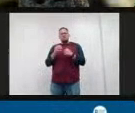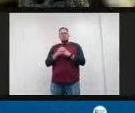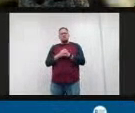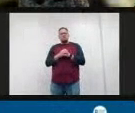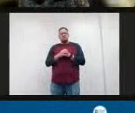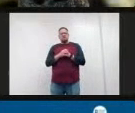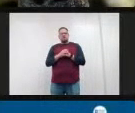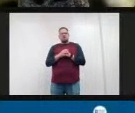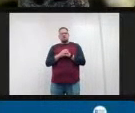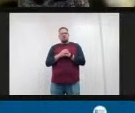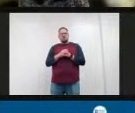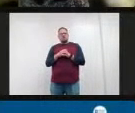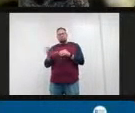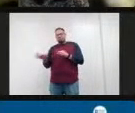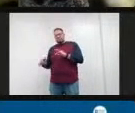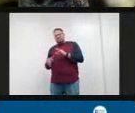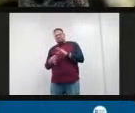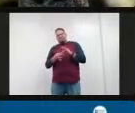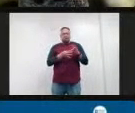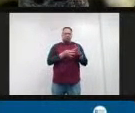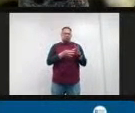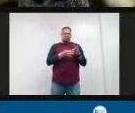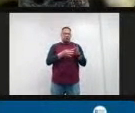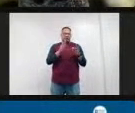of dovetailing off of Marty's comment of